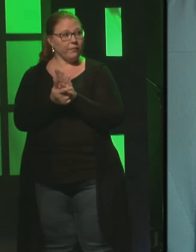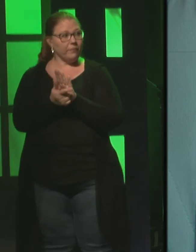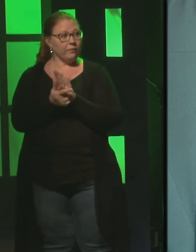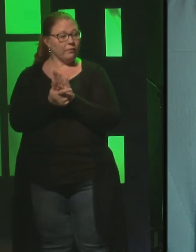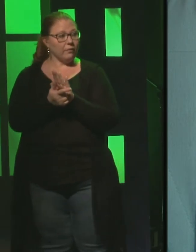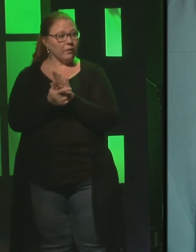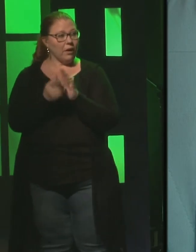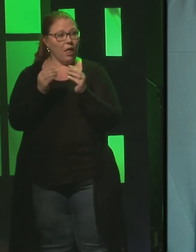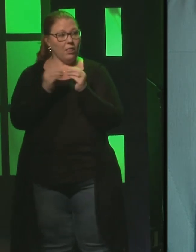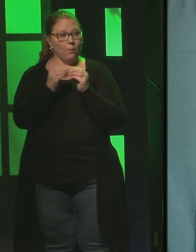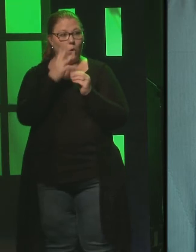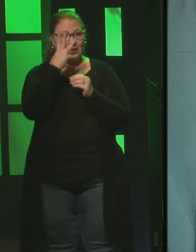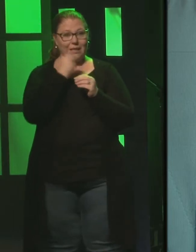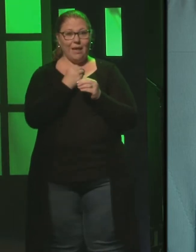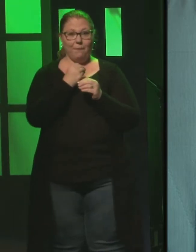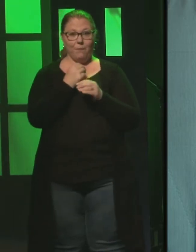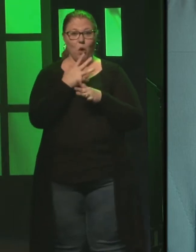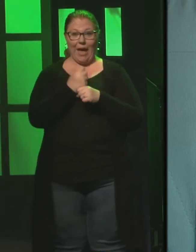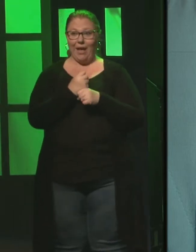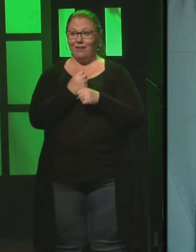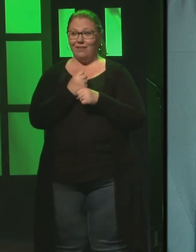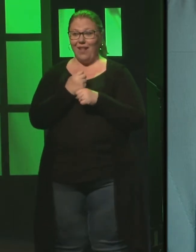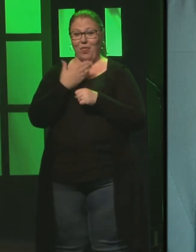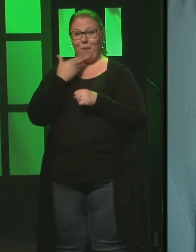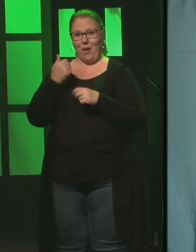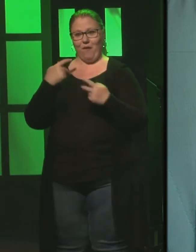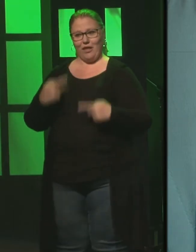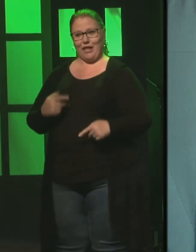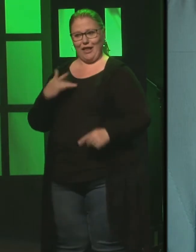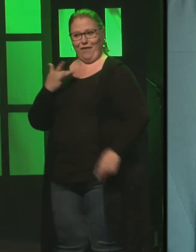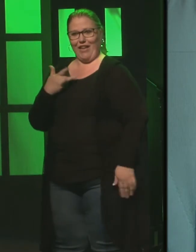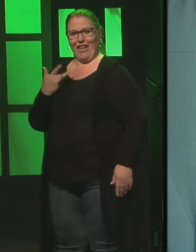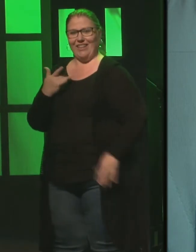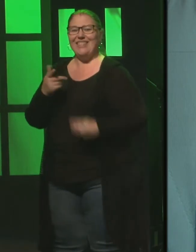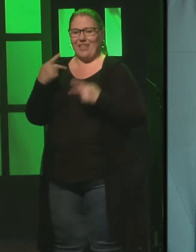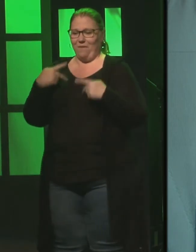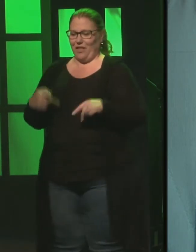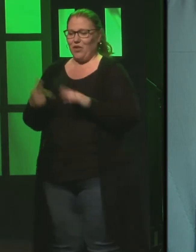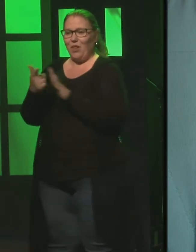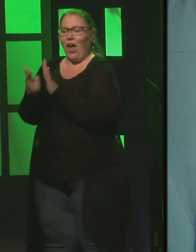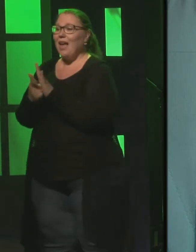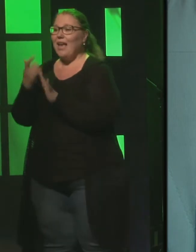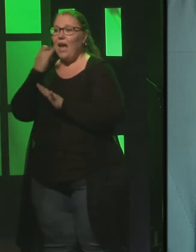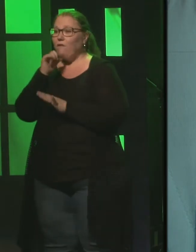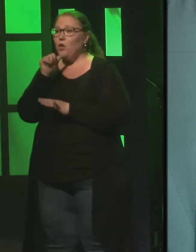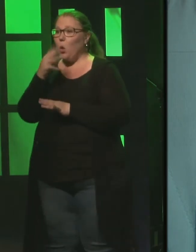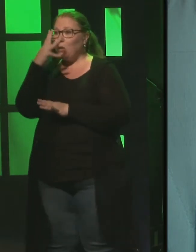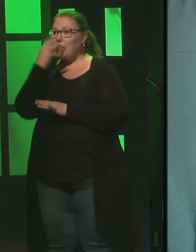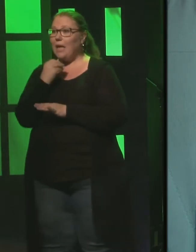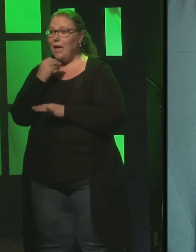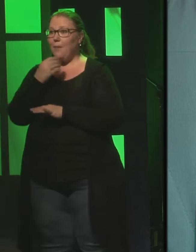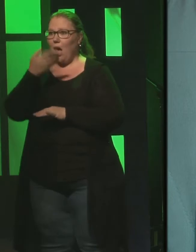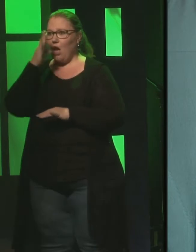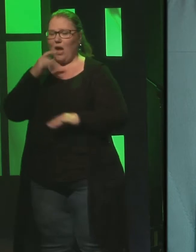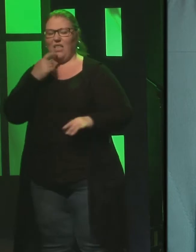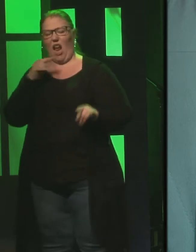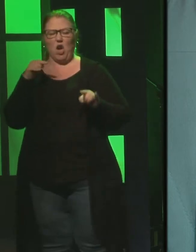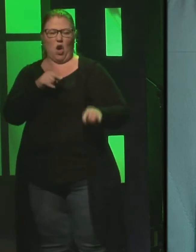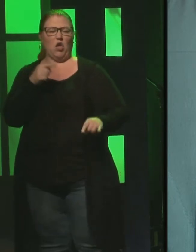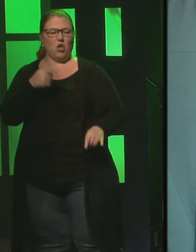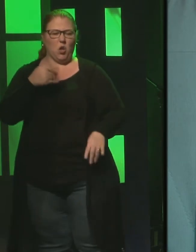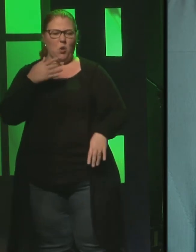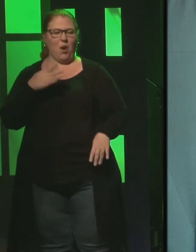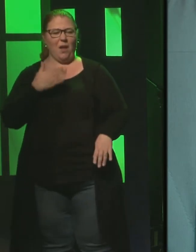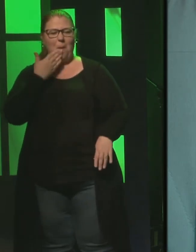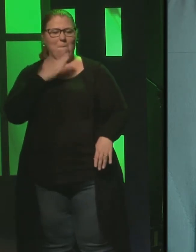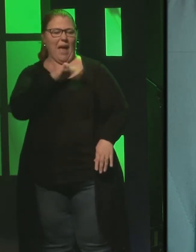The more sleep you get, generally, the better you feel. Physical law. It's not like if you don't sleep, God has said, I curse you with